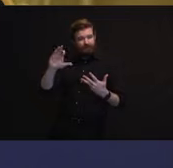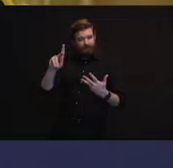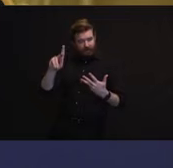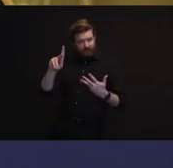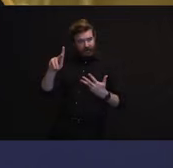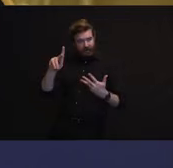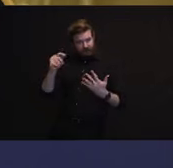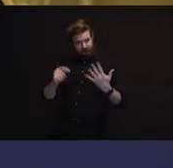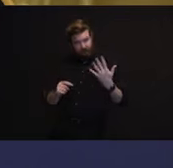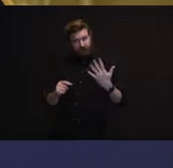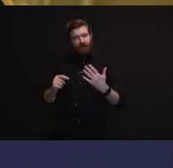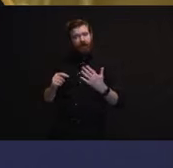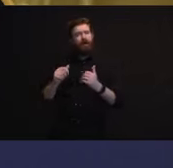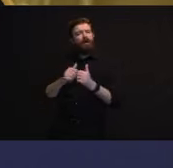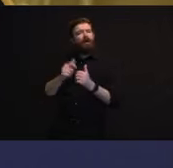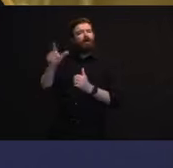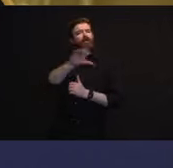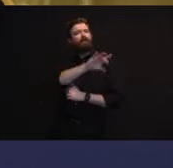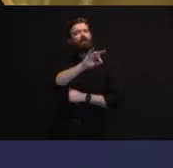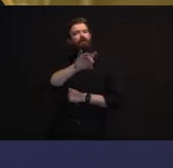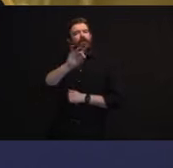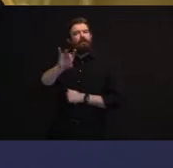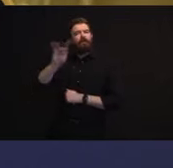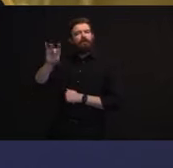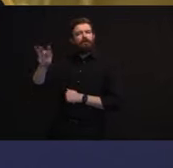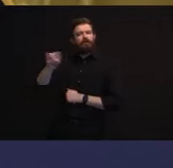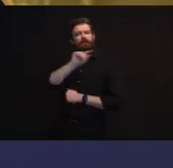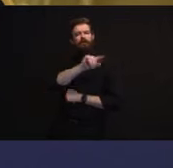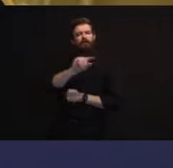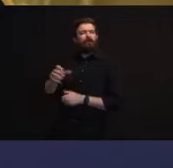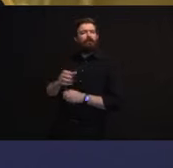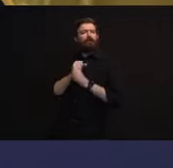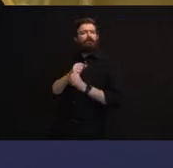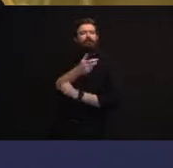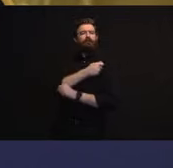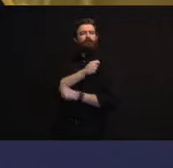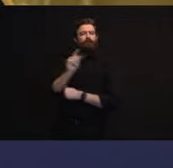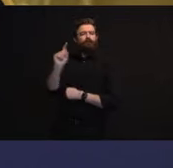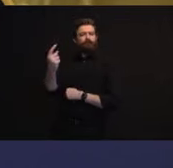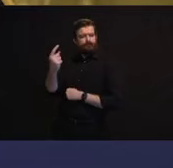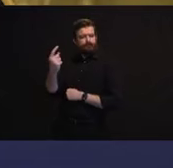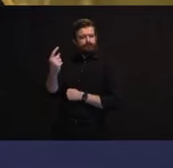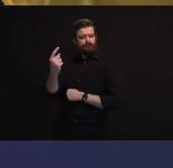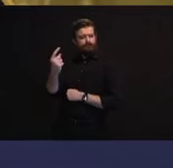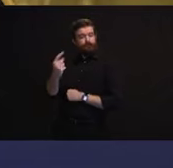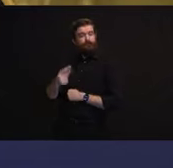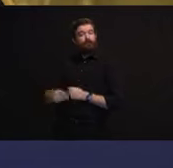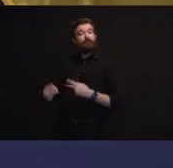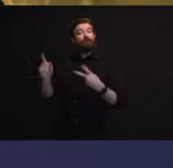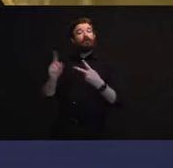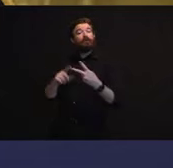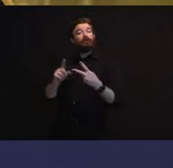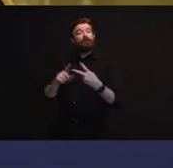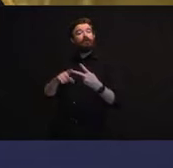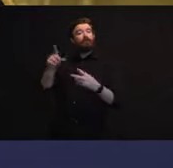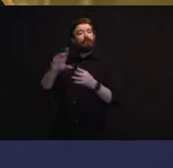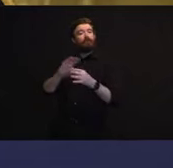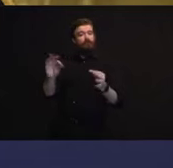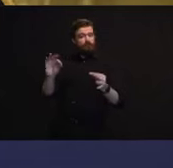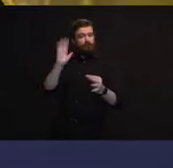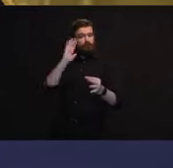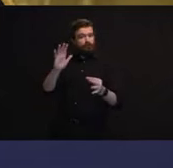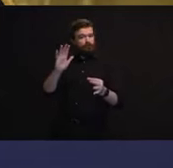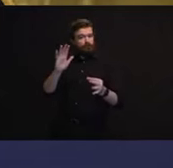question is, today you mentioned the delivery of 76,000 doses and more each week